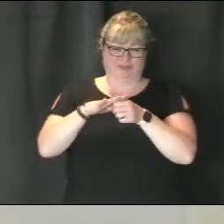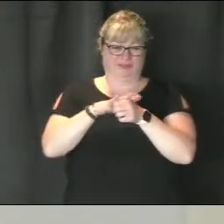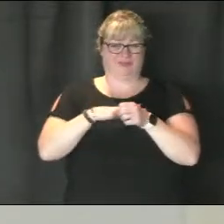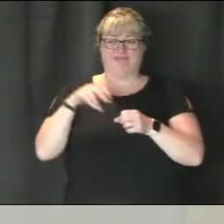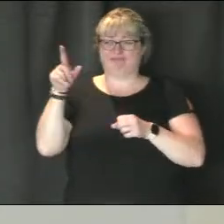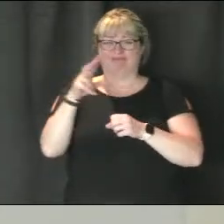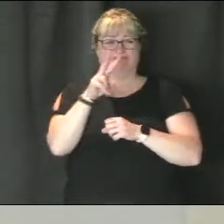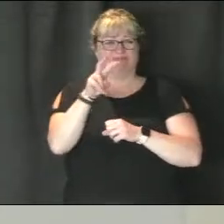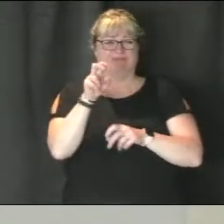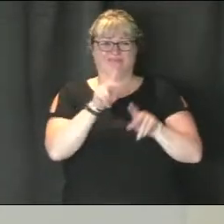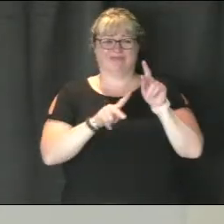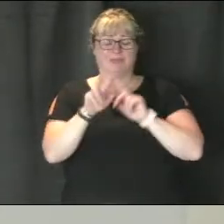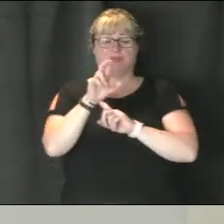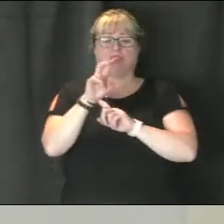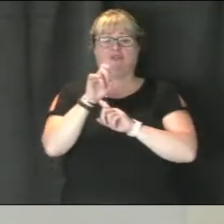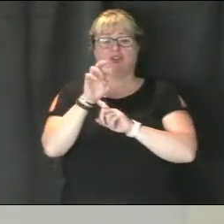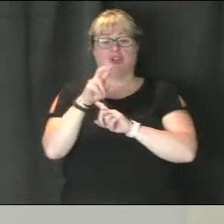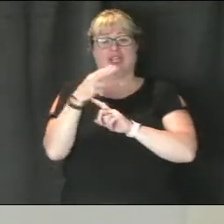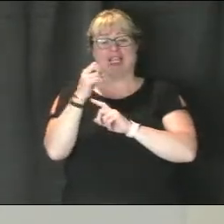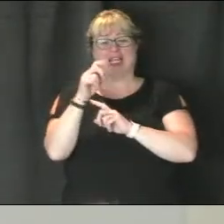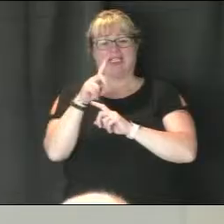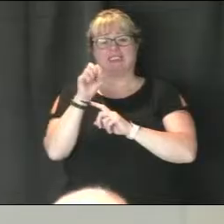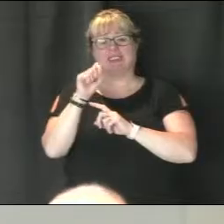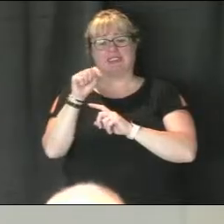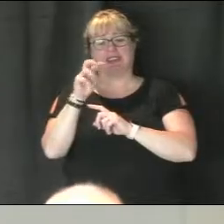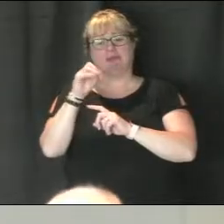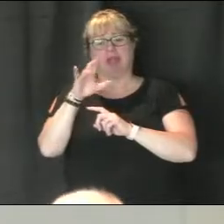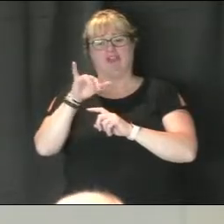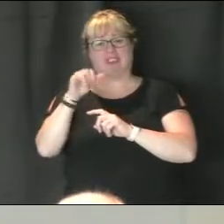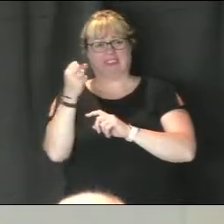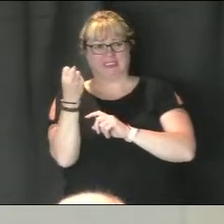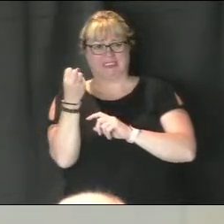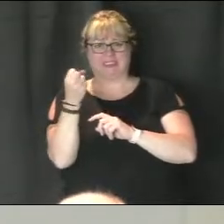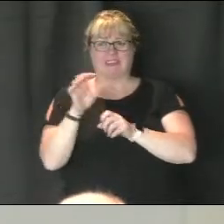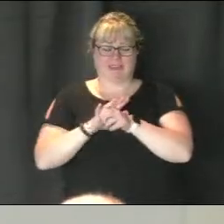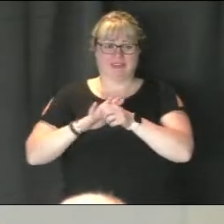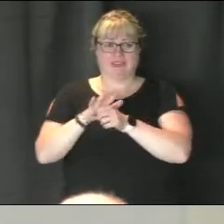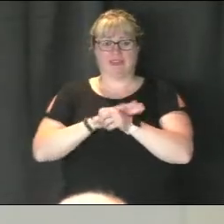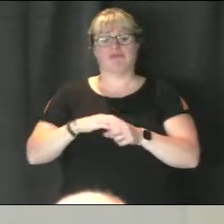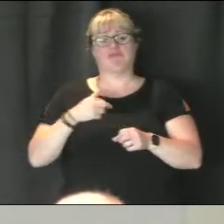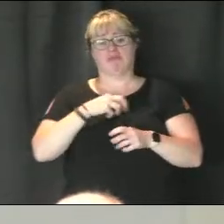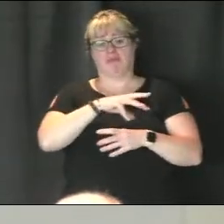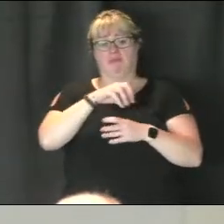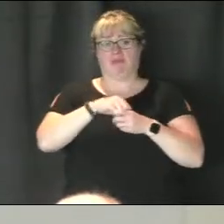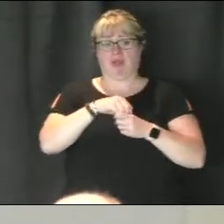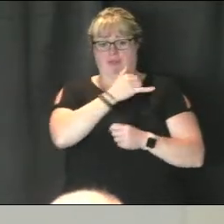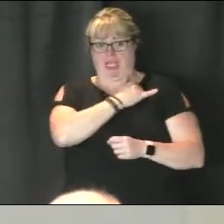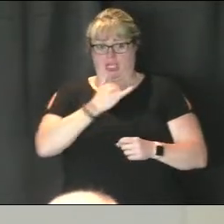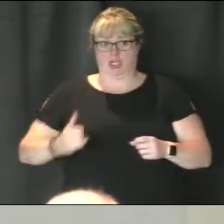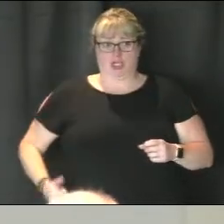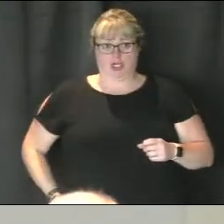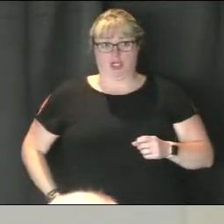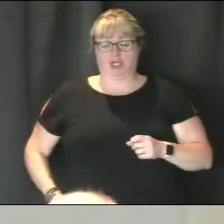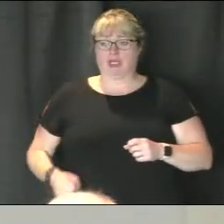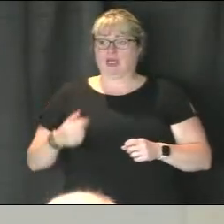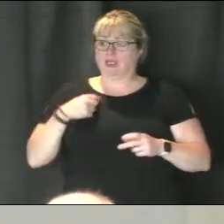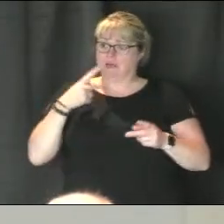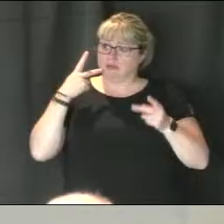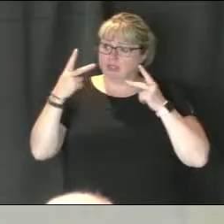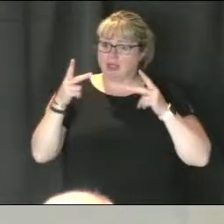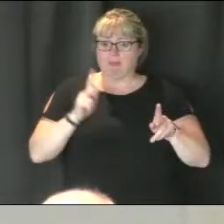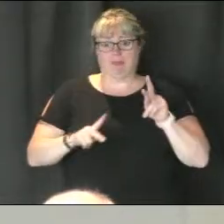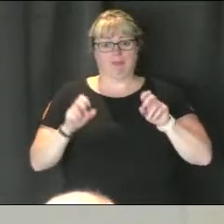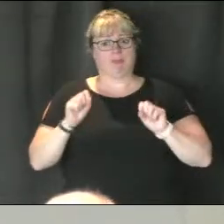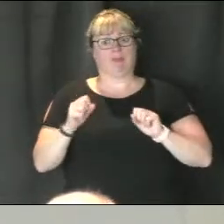people in Riverhead, St. Mary's Bay. And I remember when I went on council, of course, see, people might come